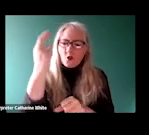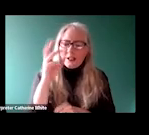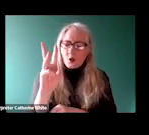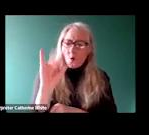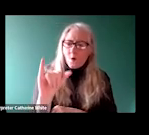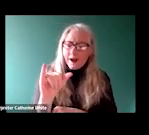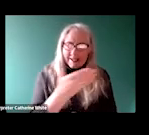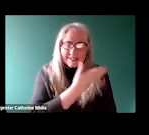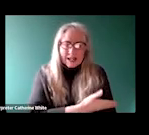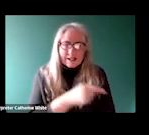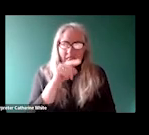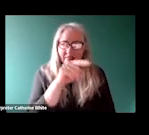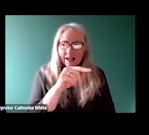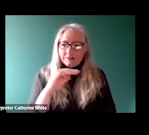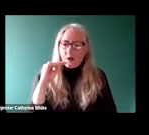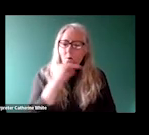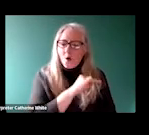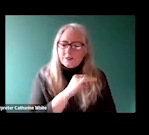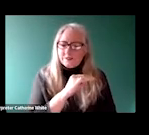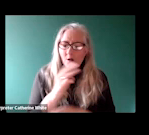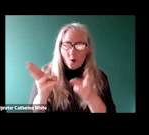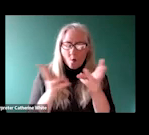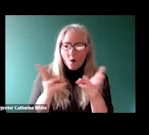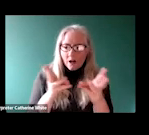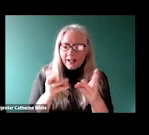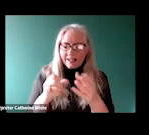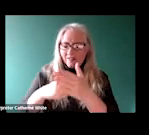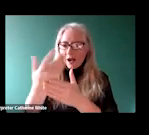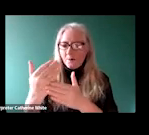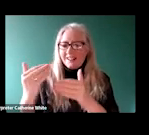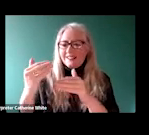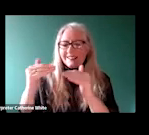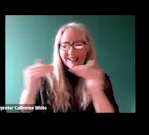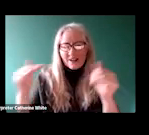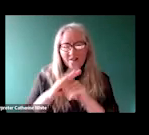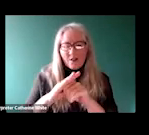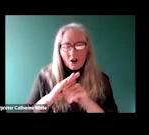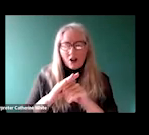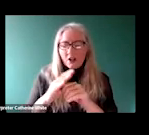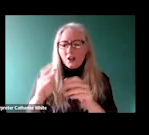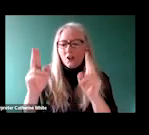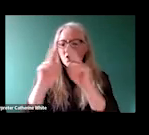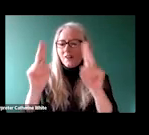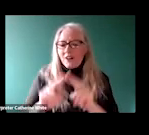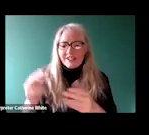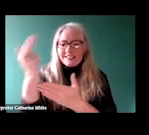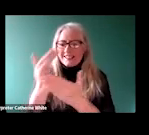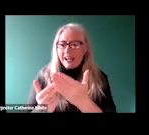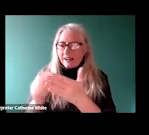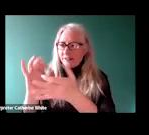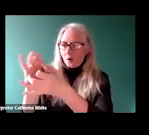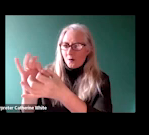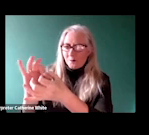starting out in this important piece of work to develop a standard for universal design dwellings. So if I could have the next slide.